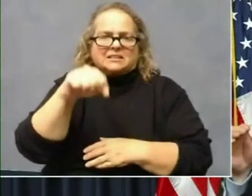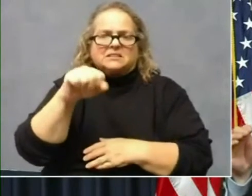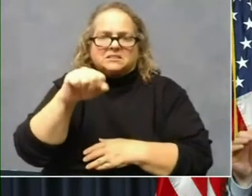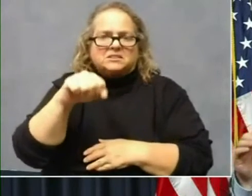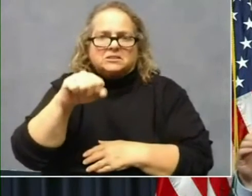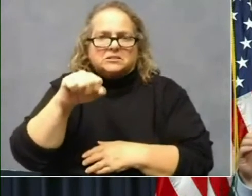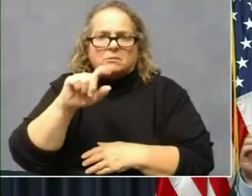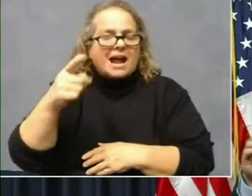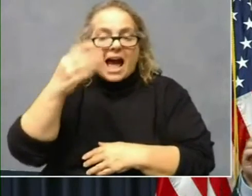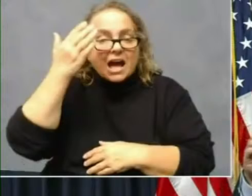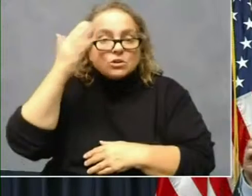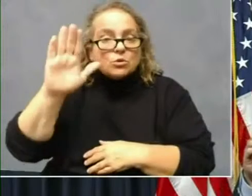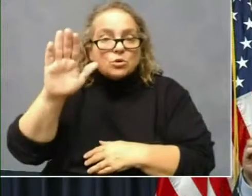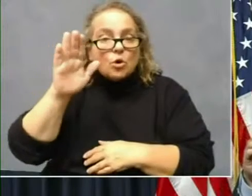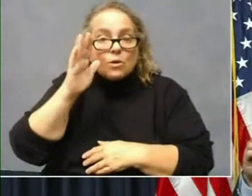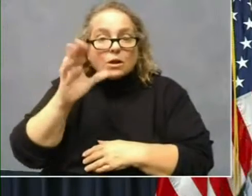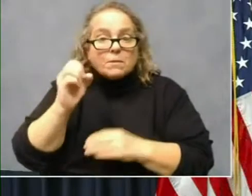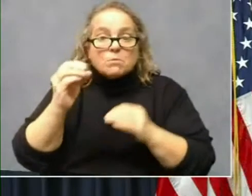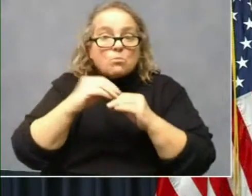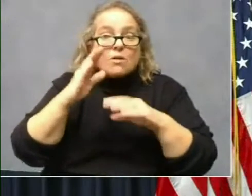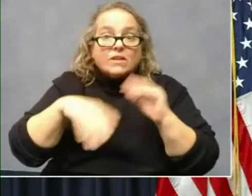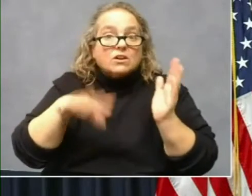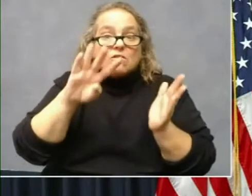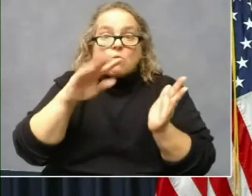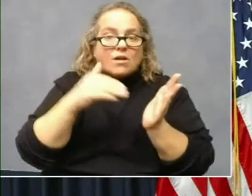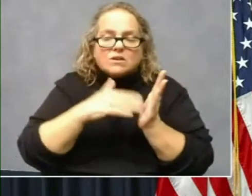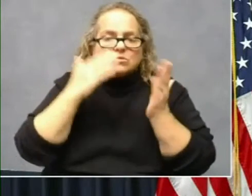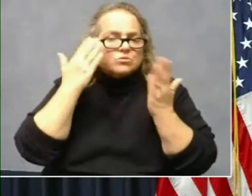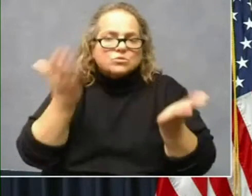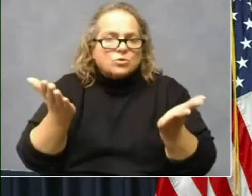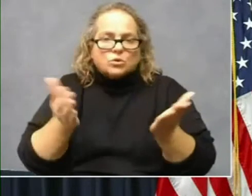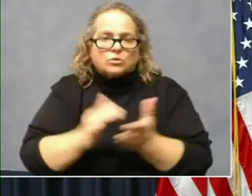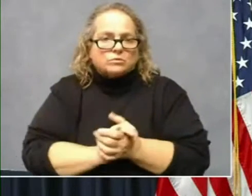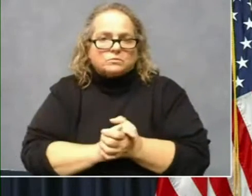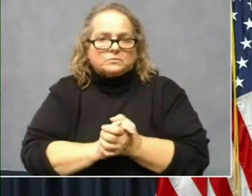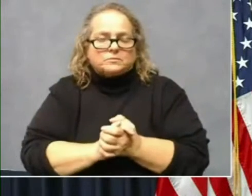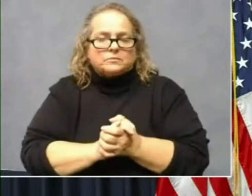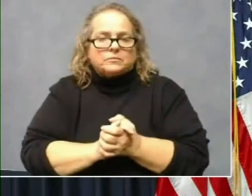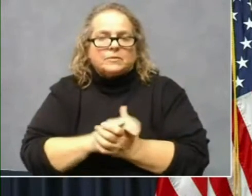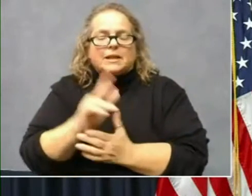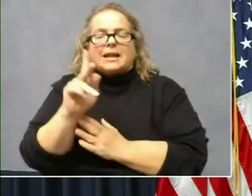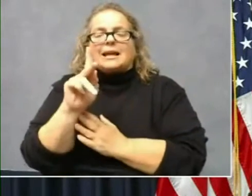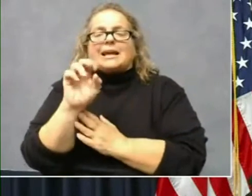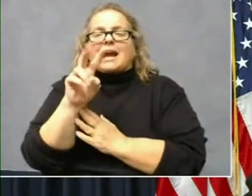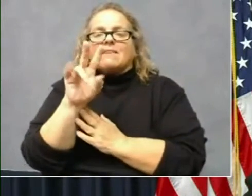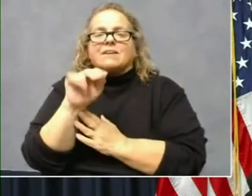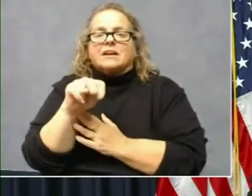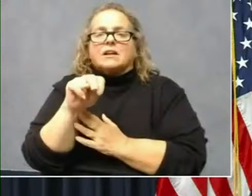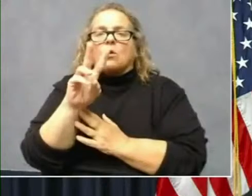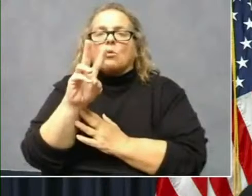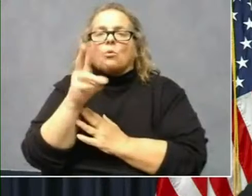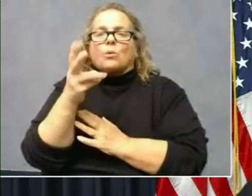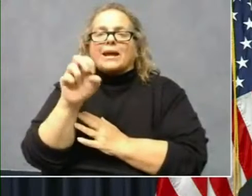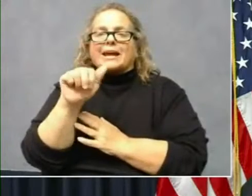will exceed 4,000 or not. We'll see if it comes in. Kevin Wheatley from WDRB.